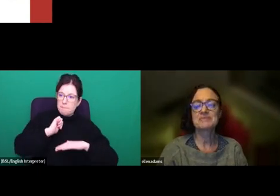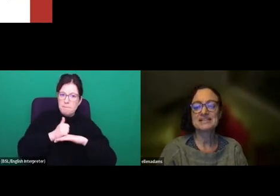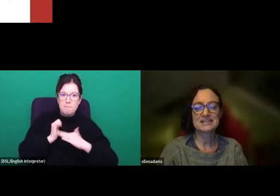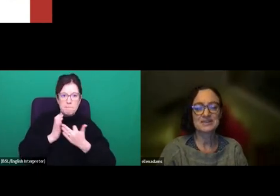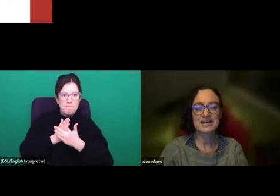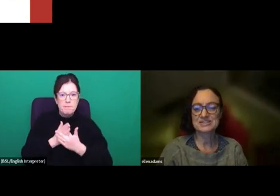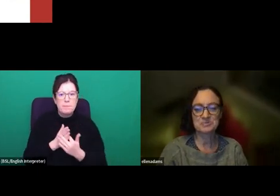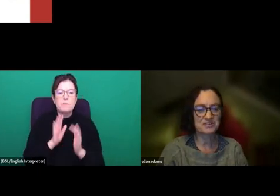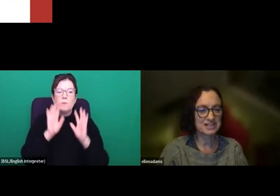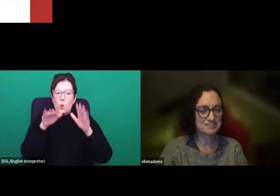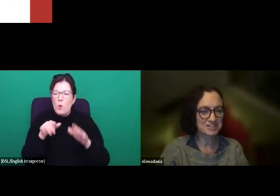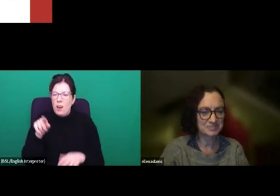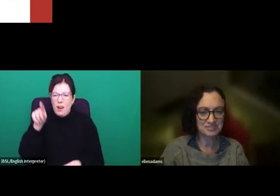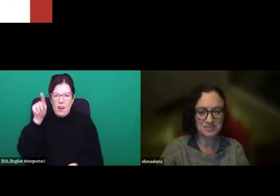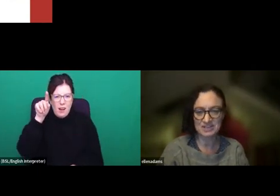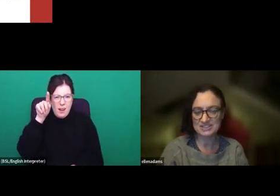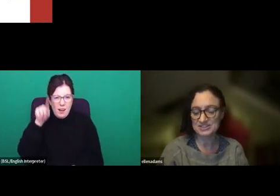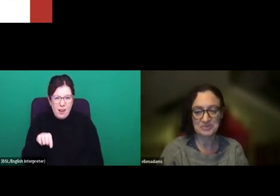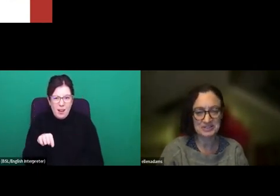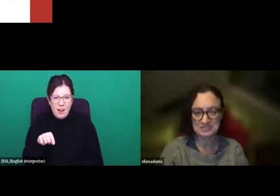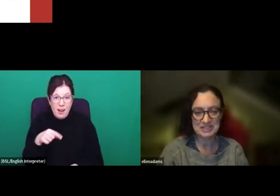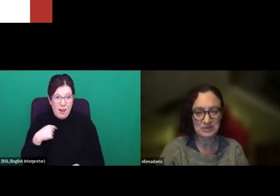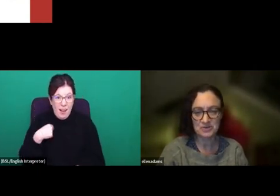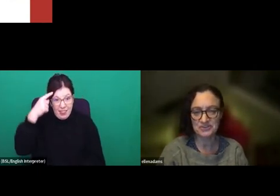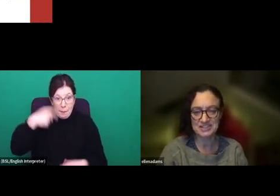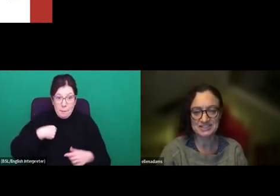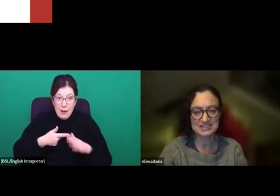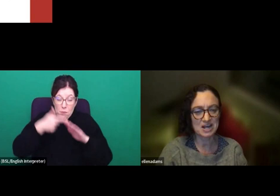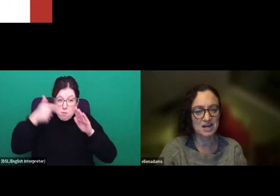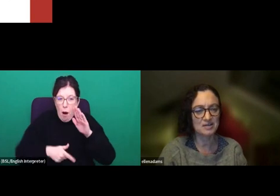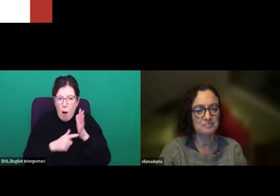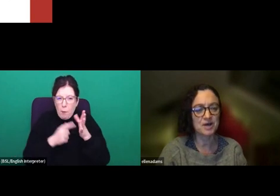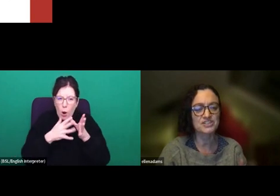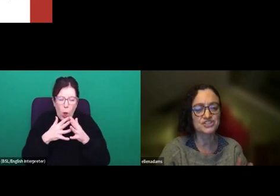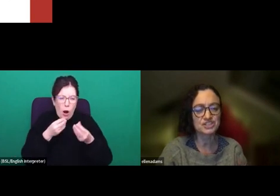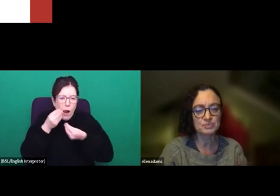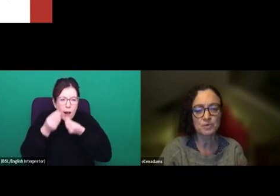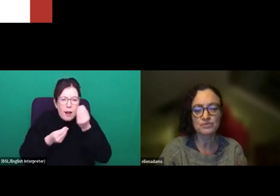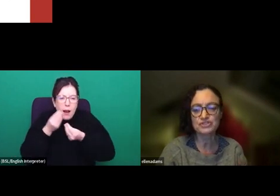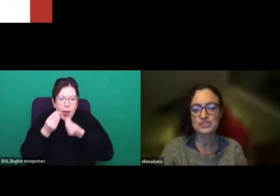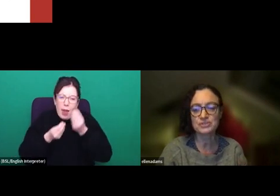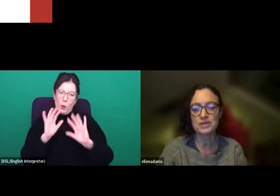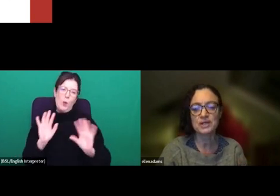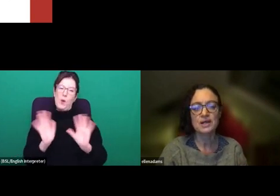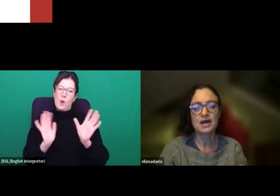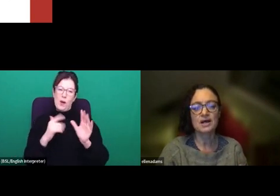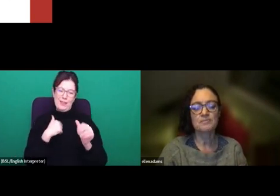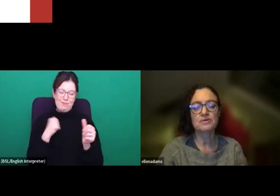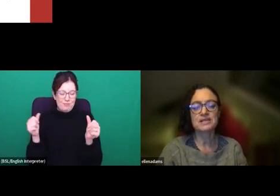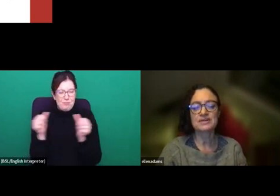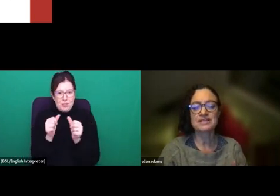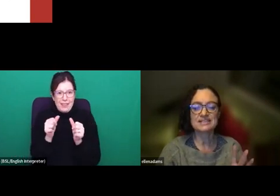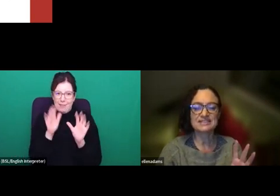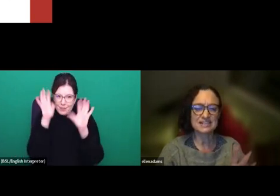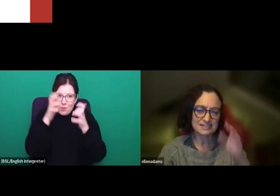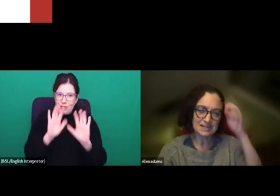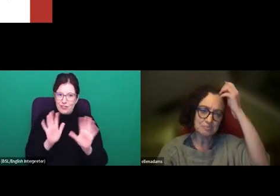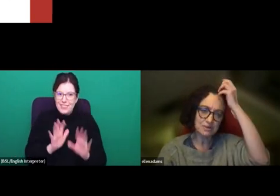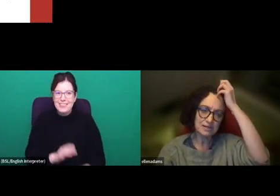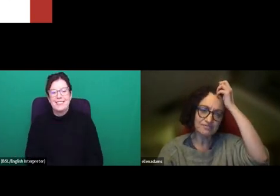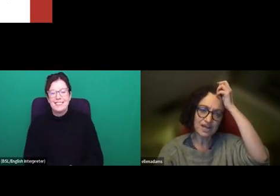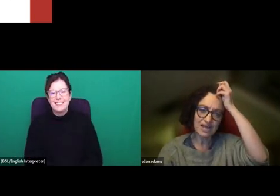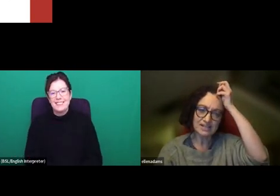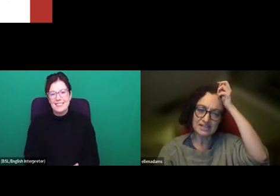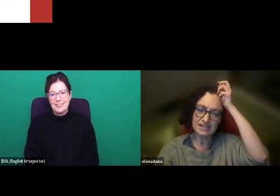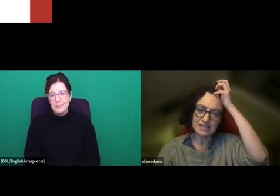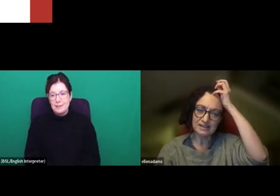What is the BSL Act? Don't worry, you haven't come to the wrong lecture. I'm not going to spend long on this. I just want to point out that it's